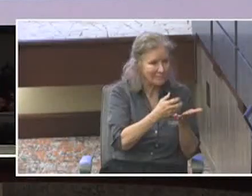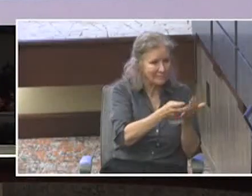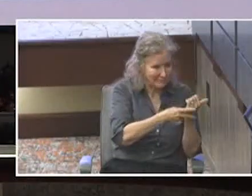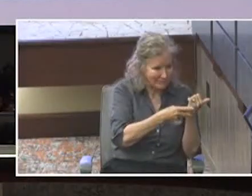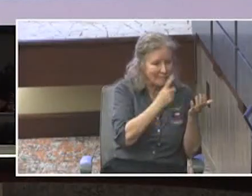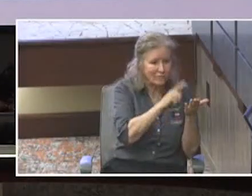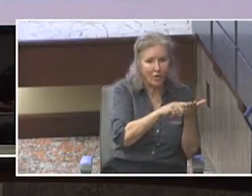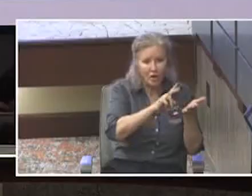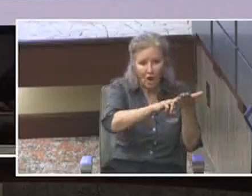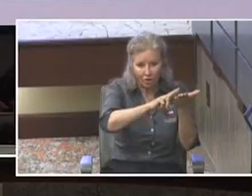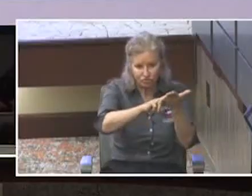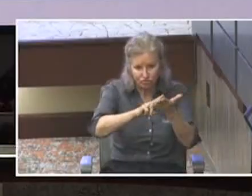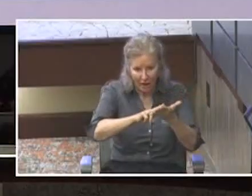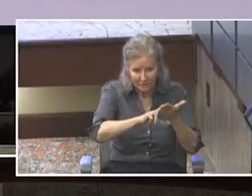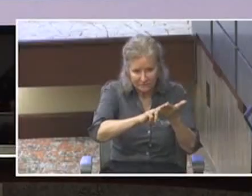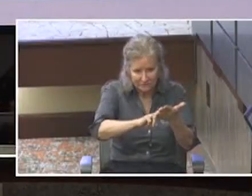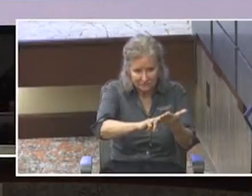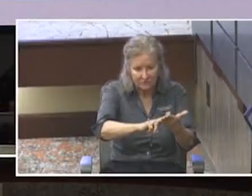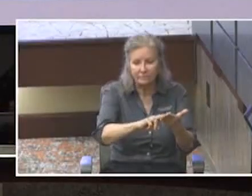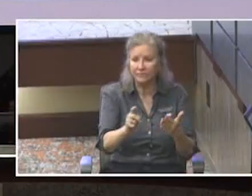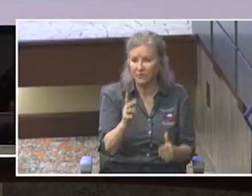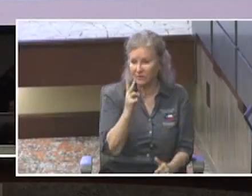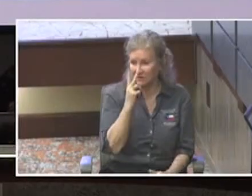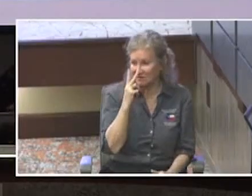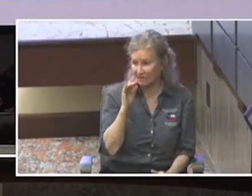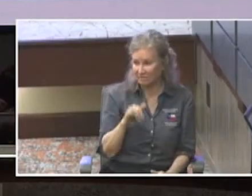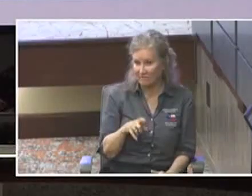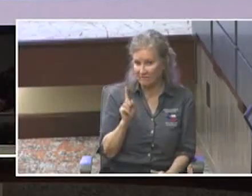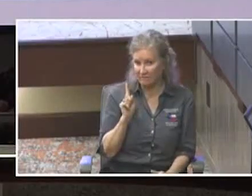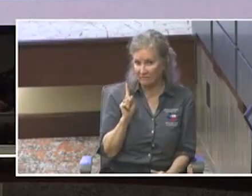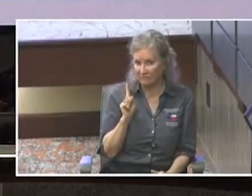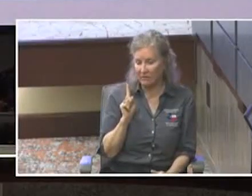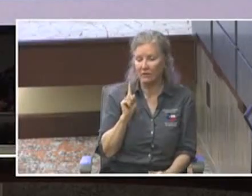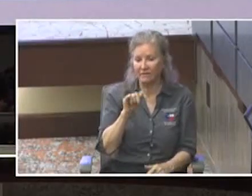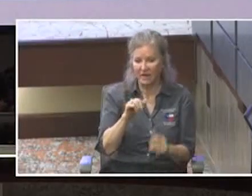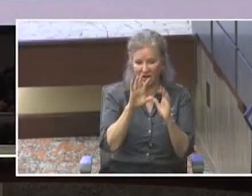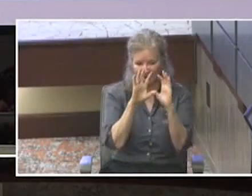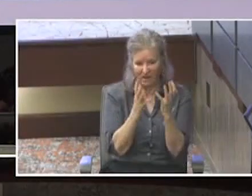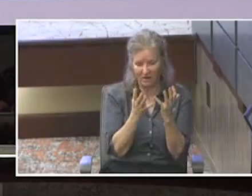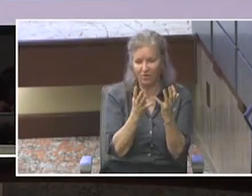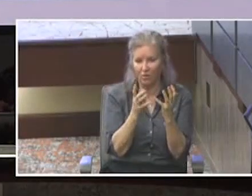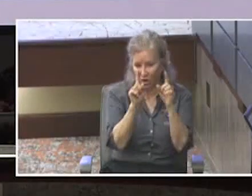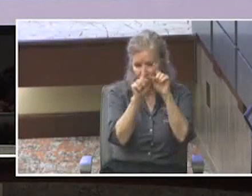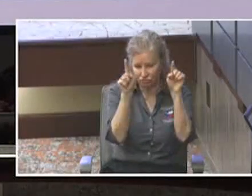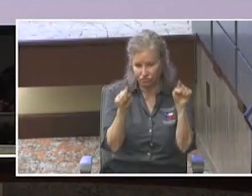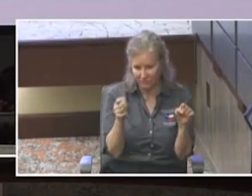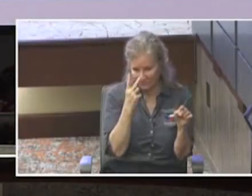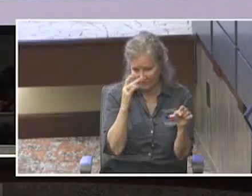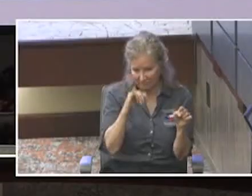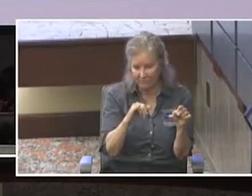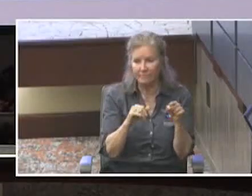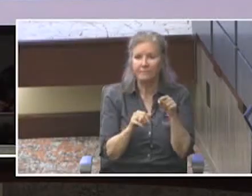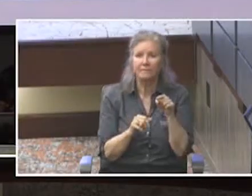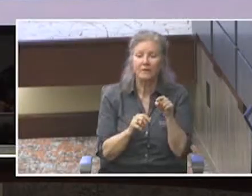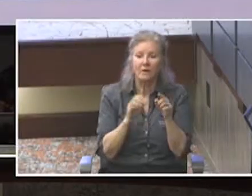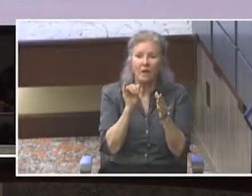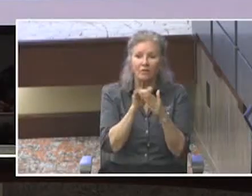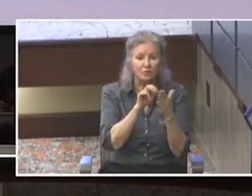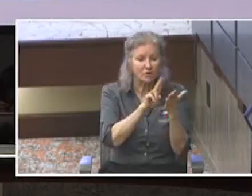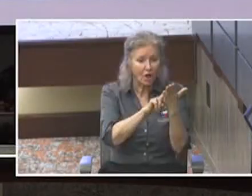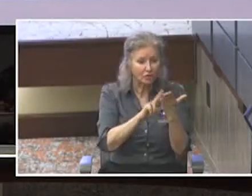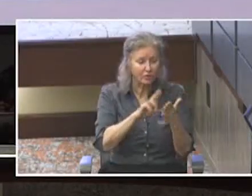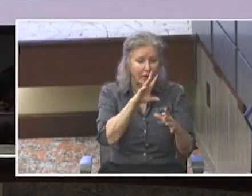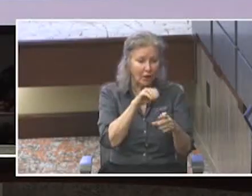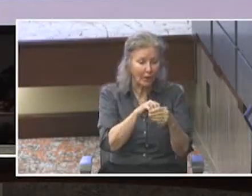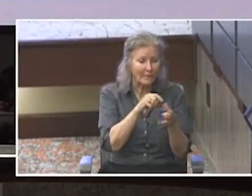contracts line. You can see that there in that category on your screen. These contracts would